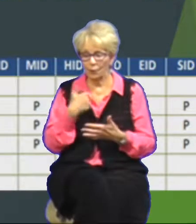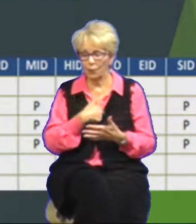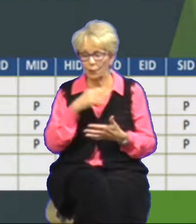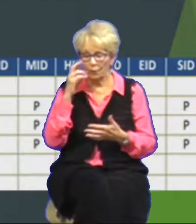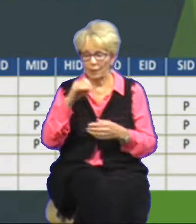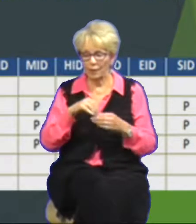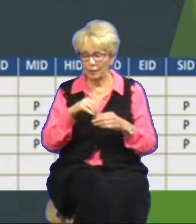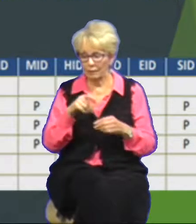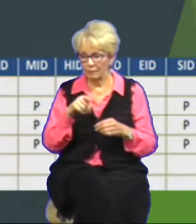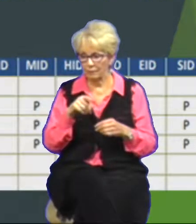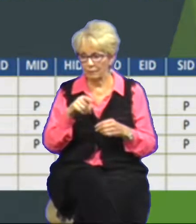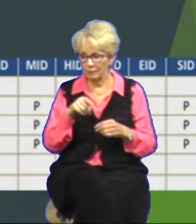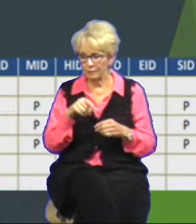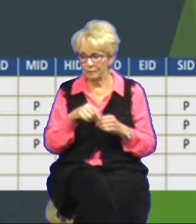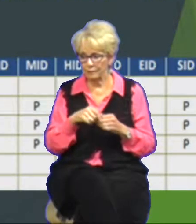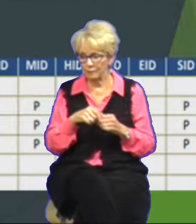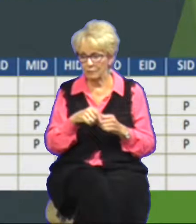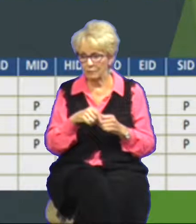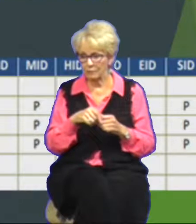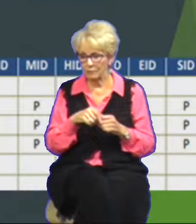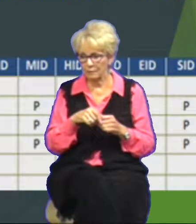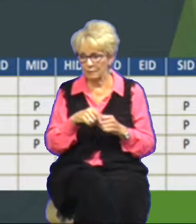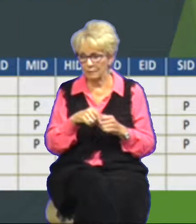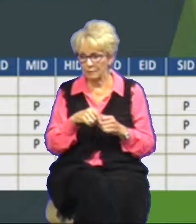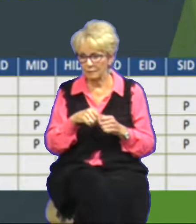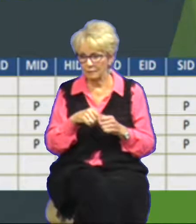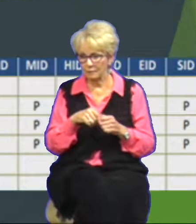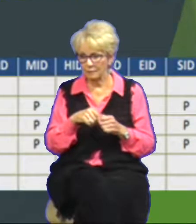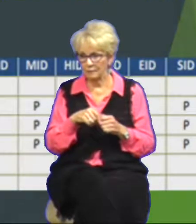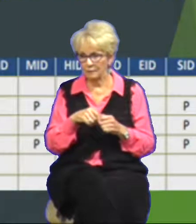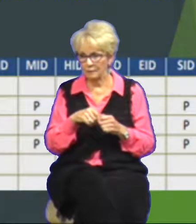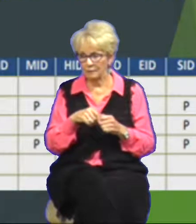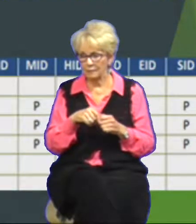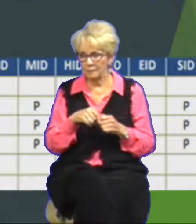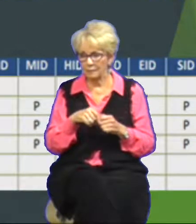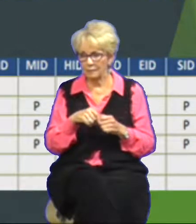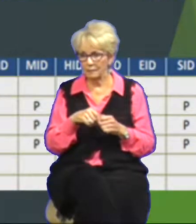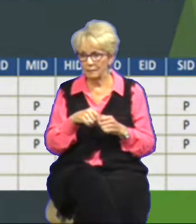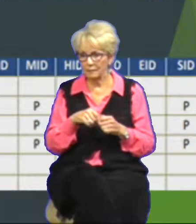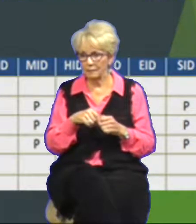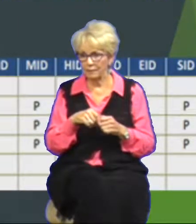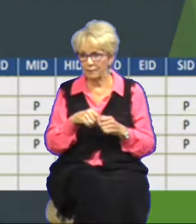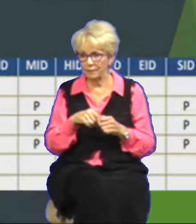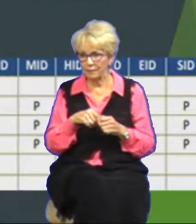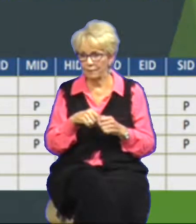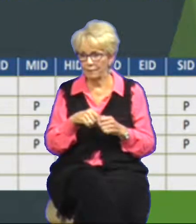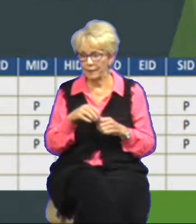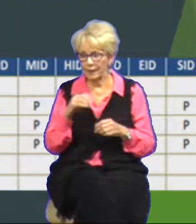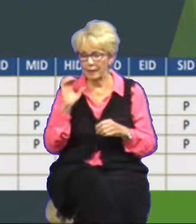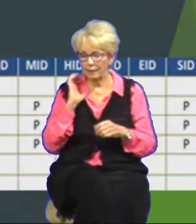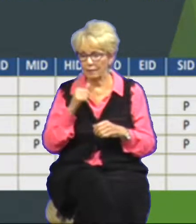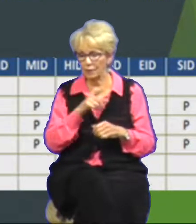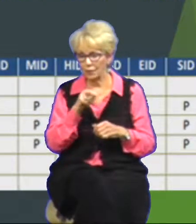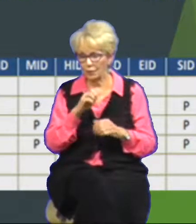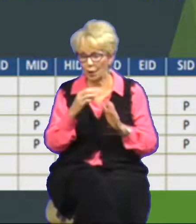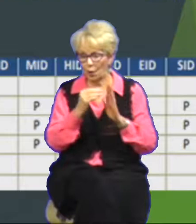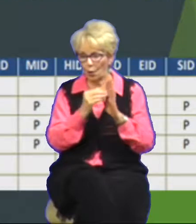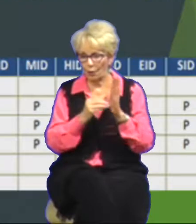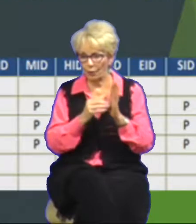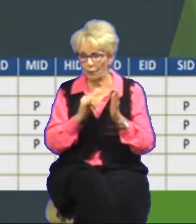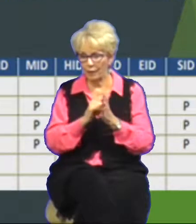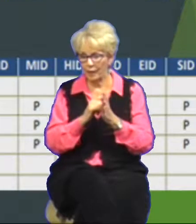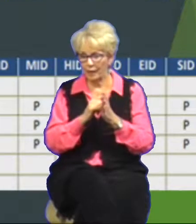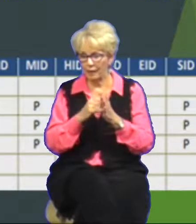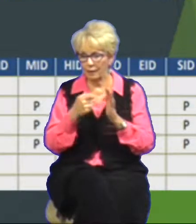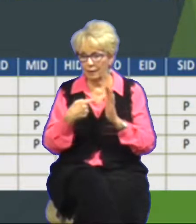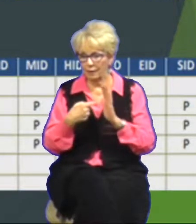and if you put a pointer up here on the screen. So in our zoning ordinance, and this is just a clip